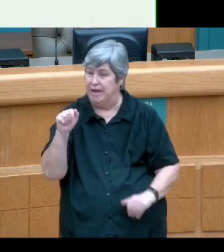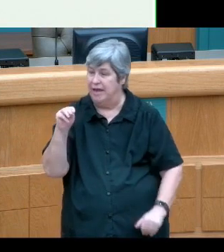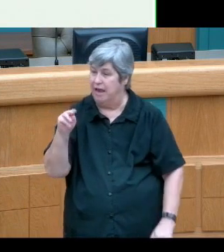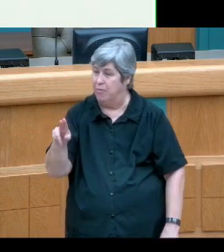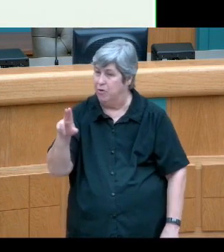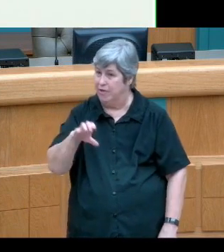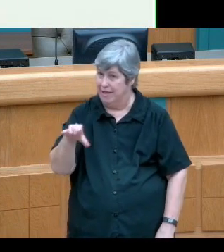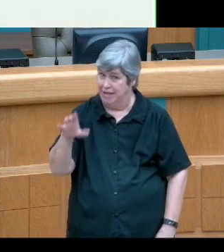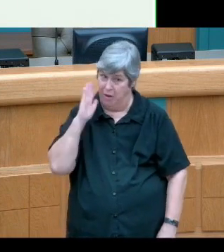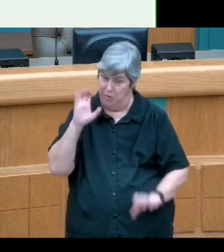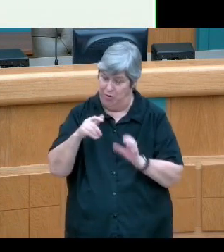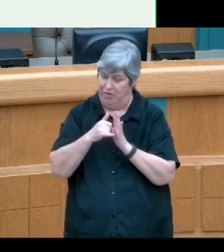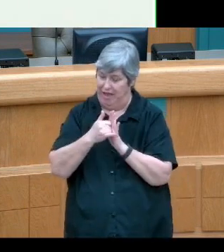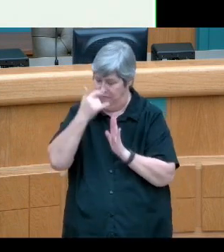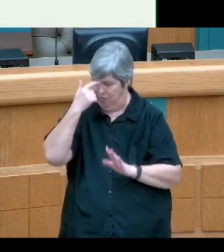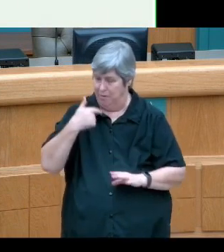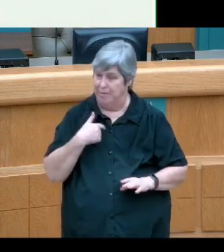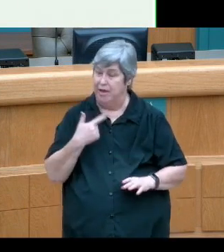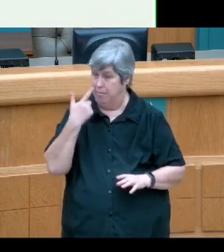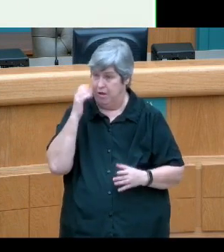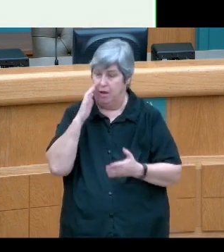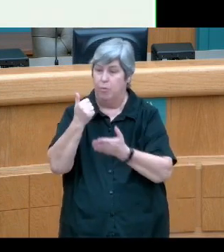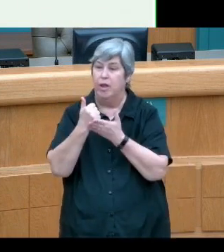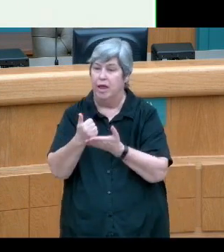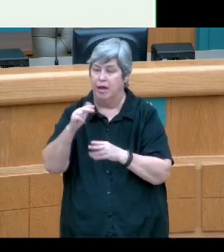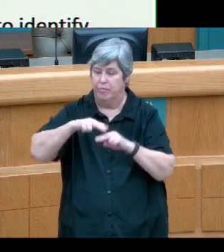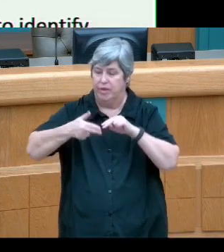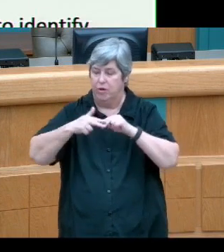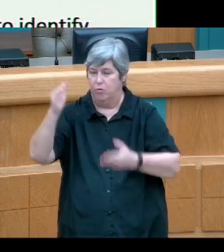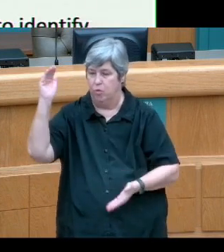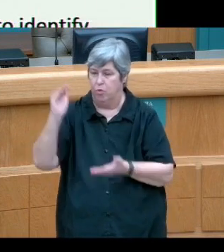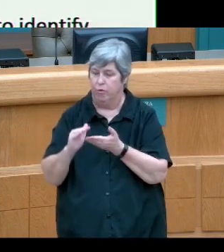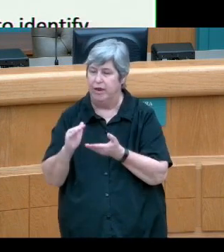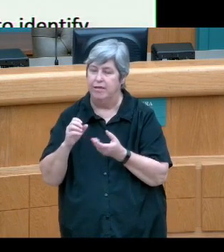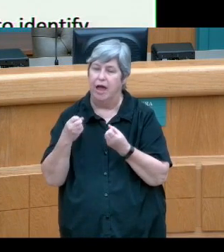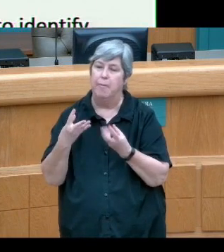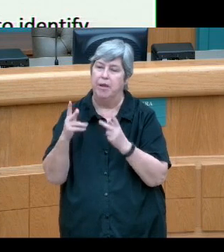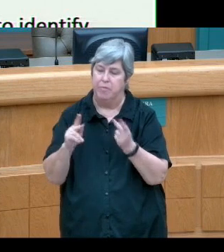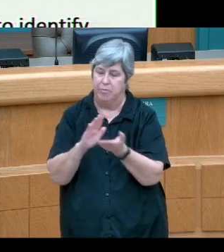will do that for me because that's going to help to decrease the transmission ratio.